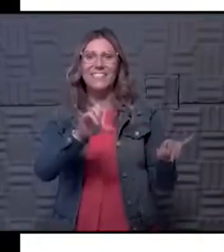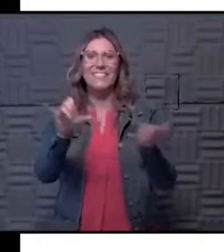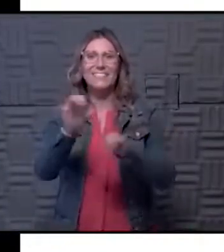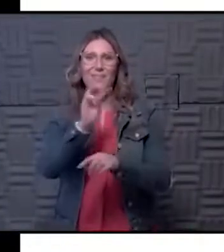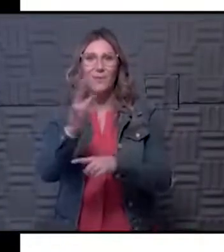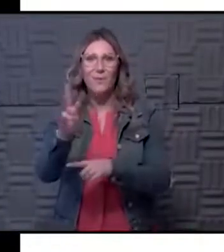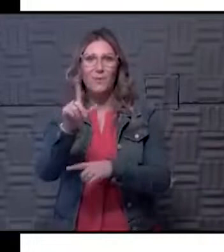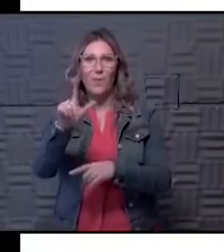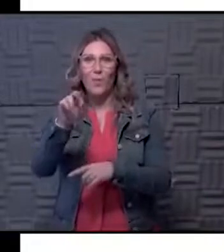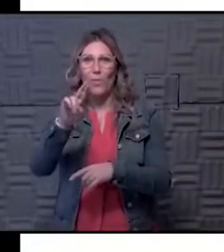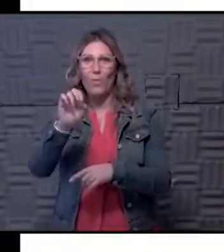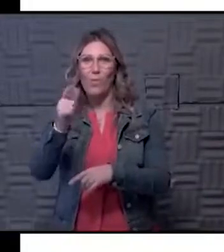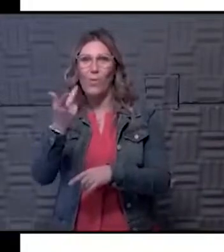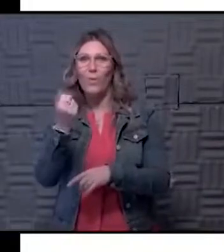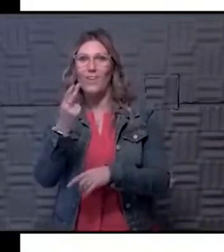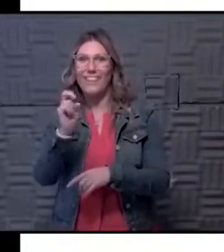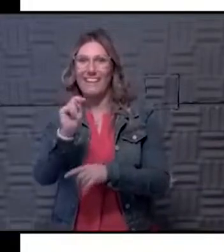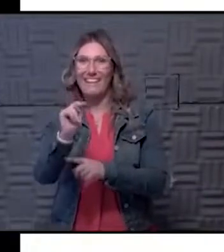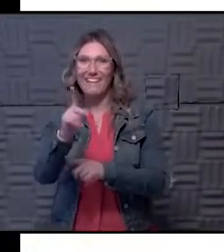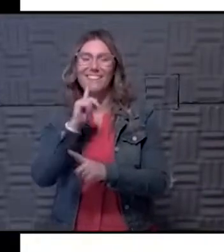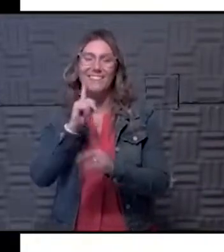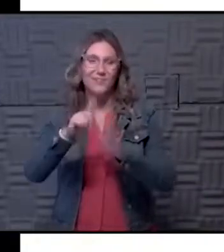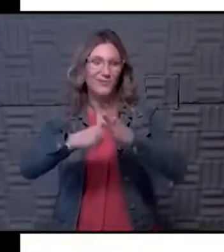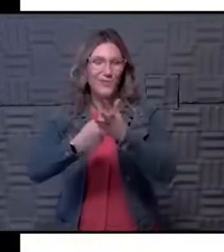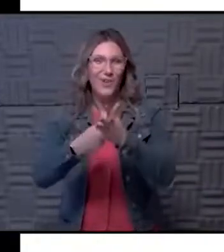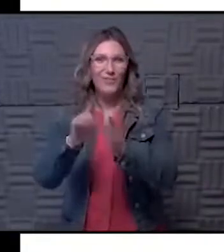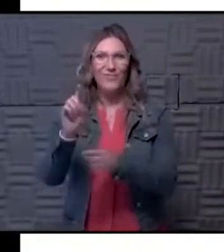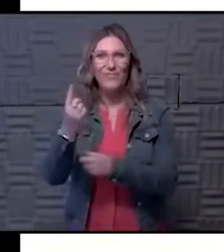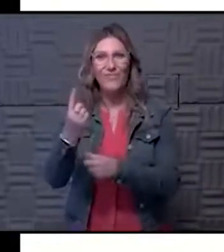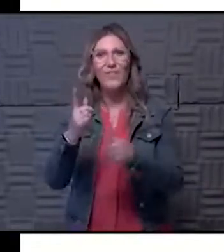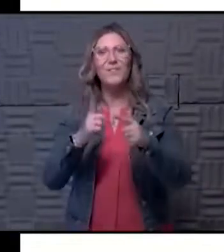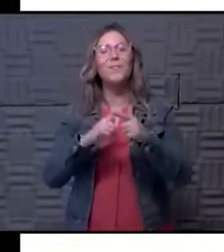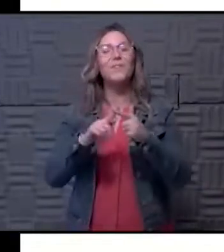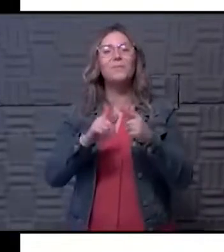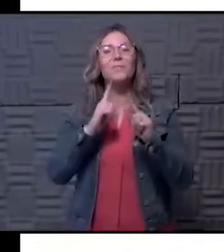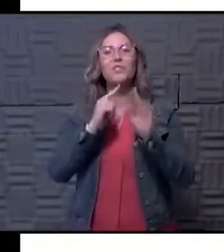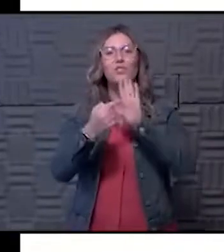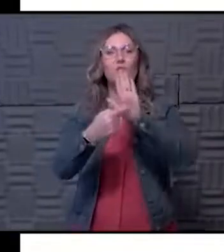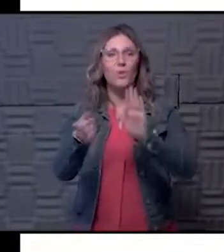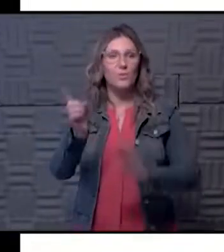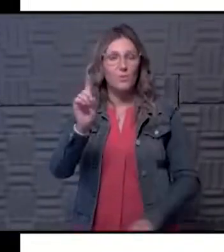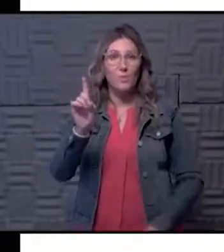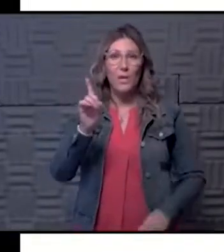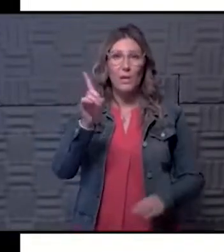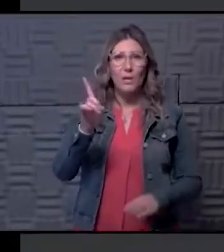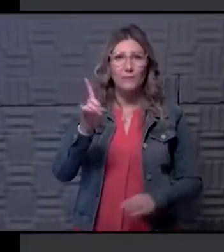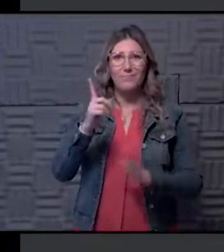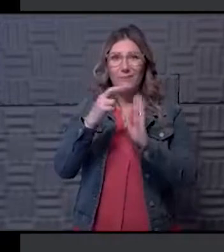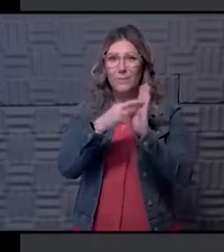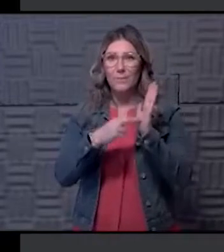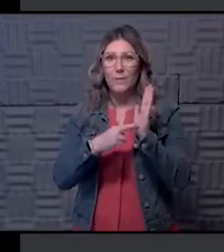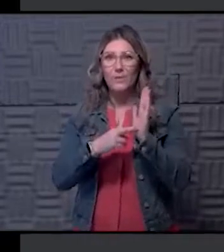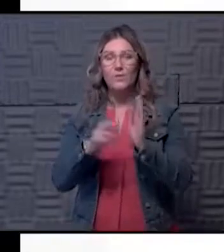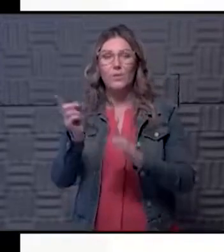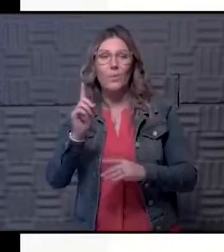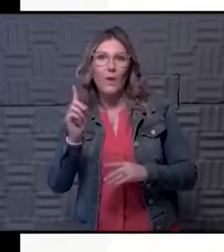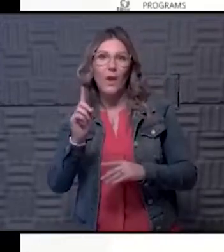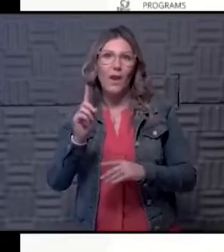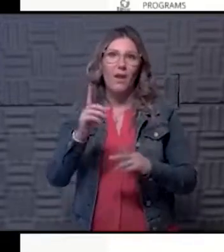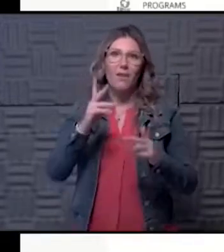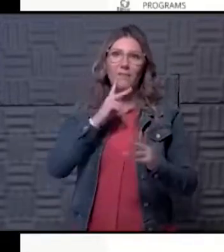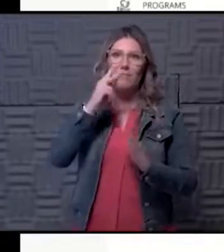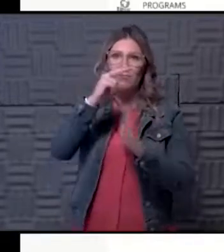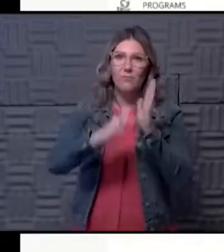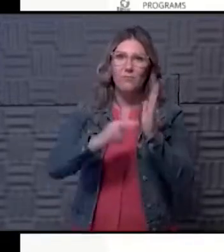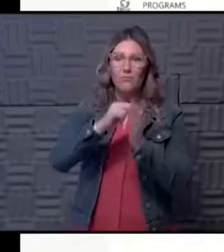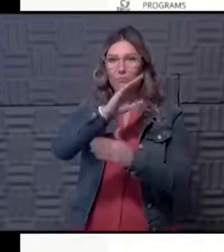He had a head start. But it does show where you can go register to become a volunteer here at KU. You can read through all the